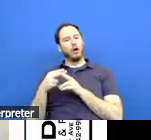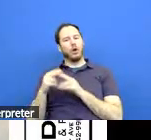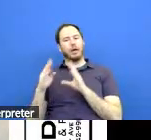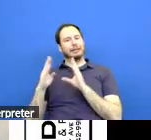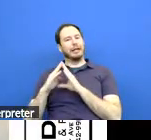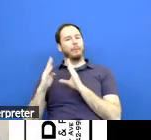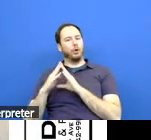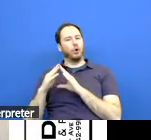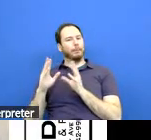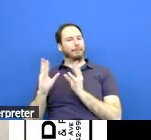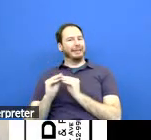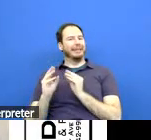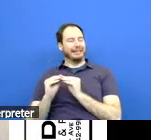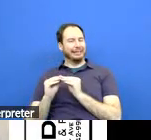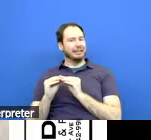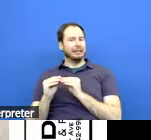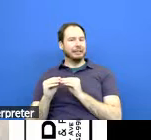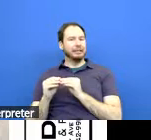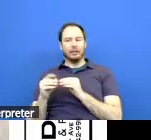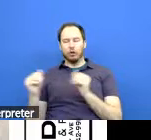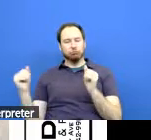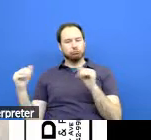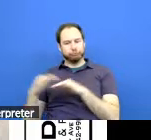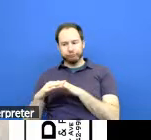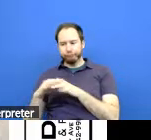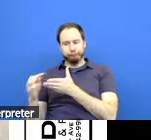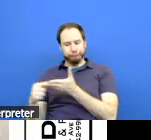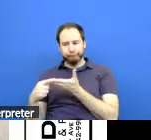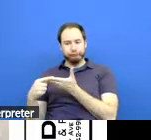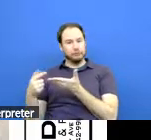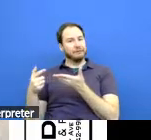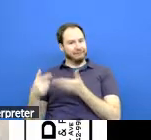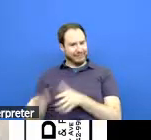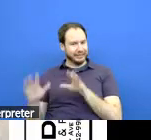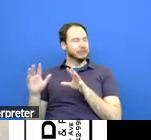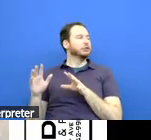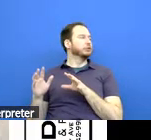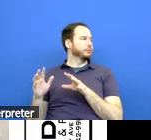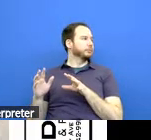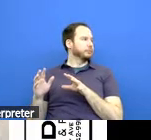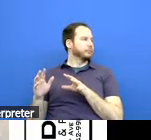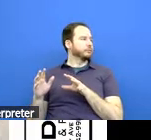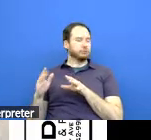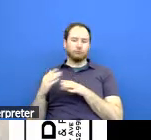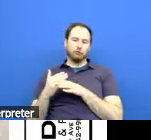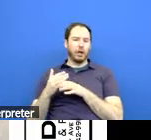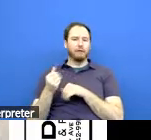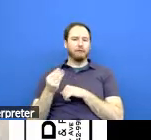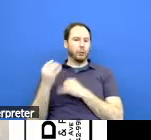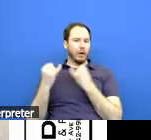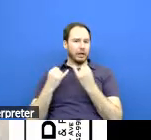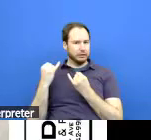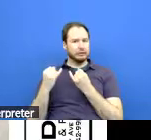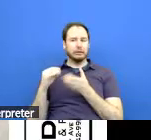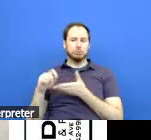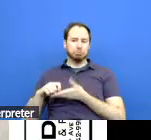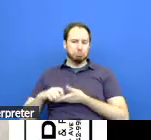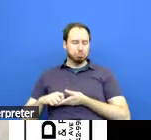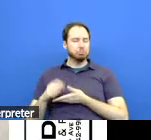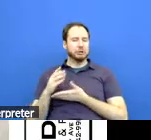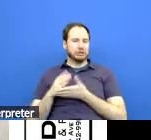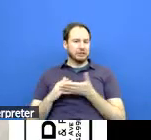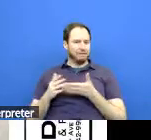neighborhood meeting. They came in, had that neighborhood meeting, shared their ideas, took some of that